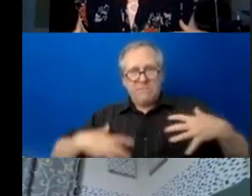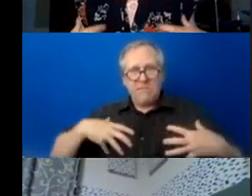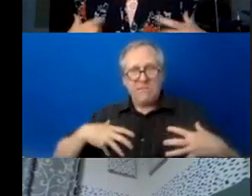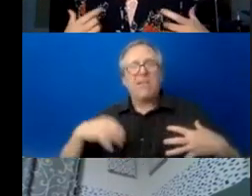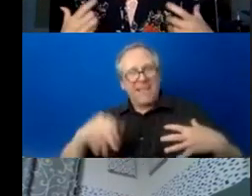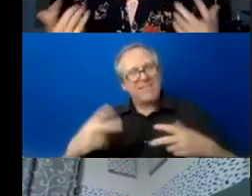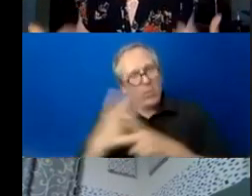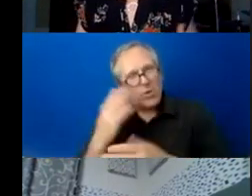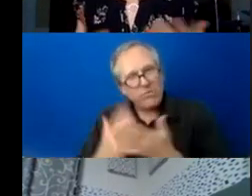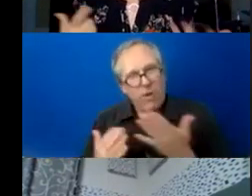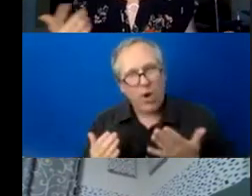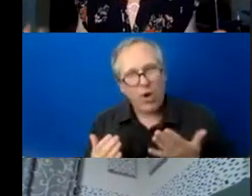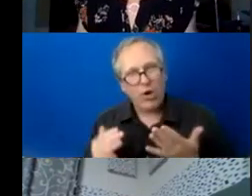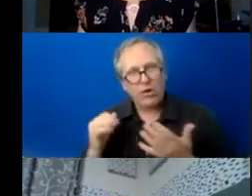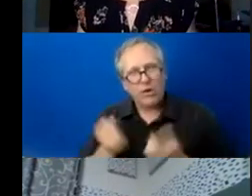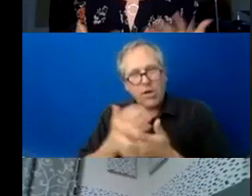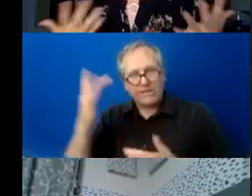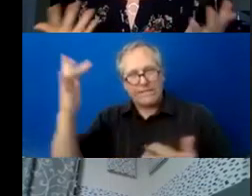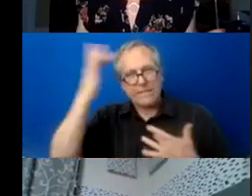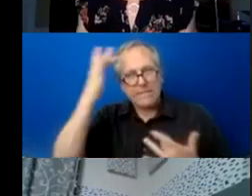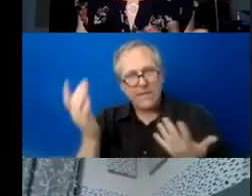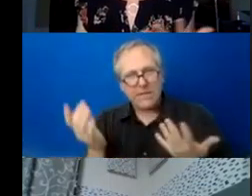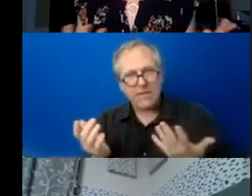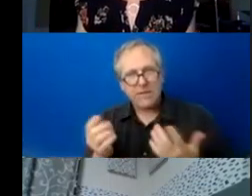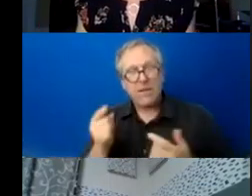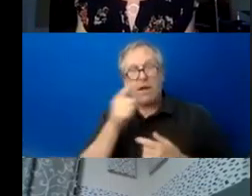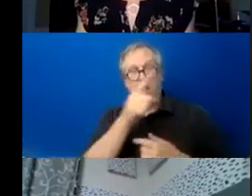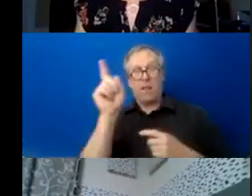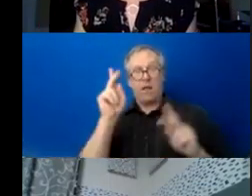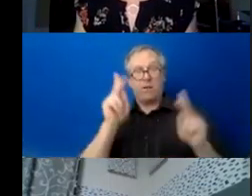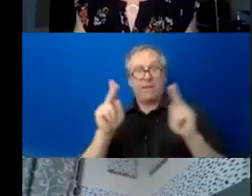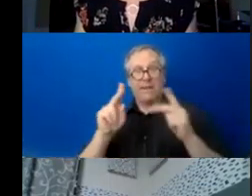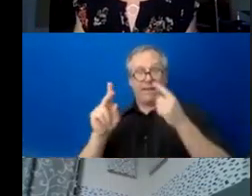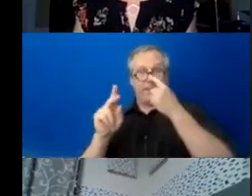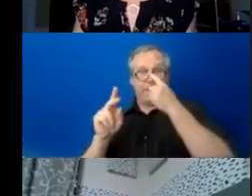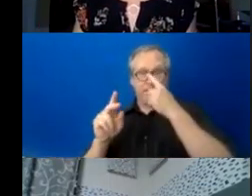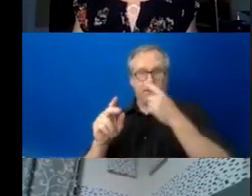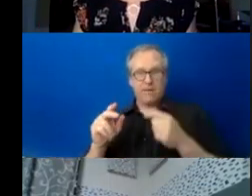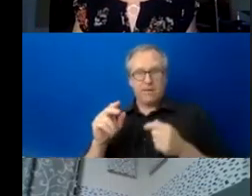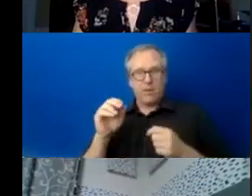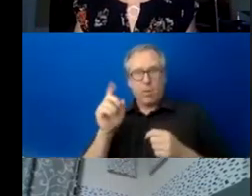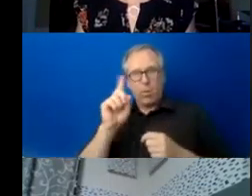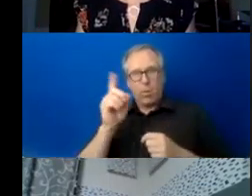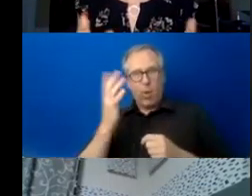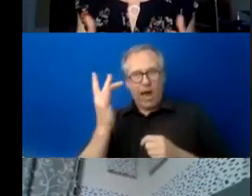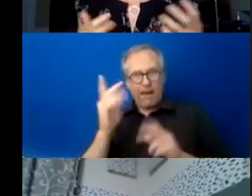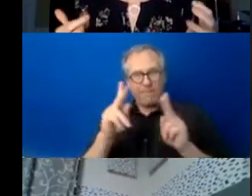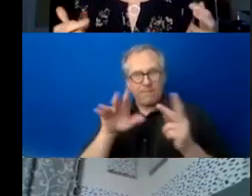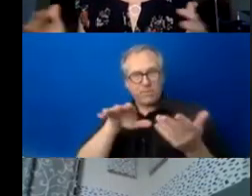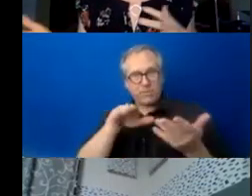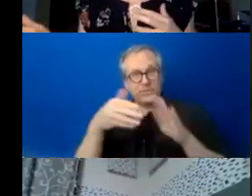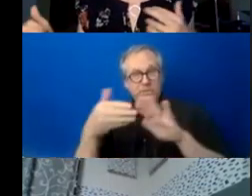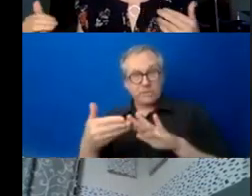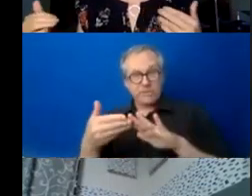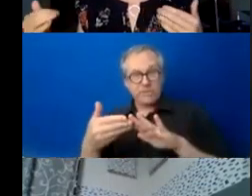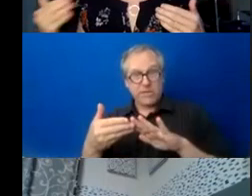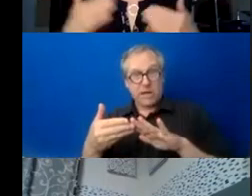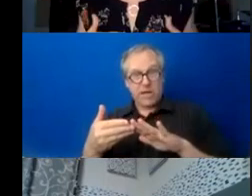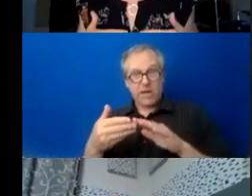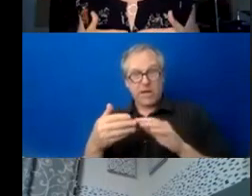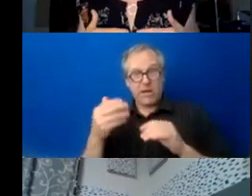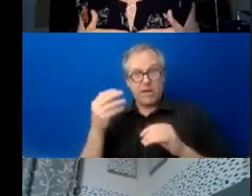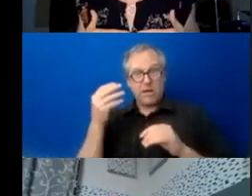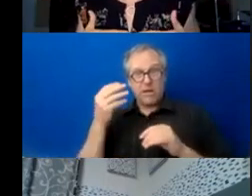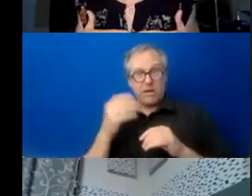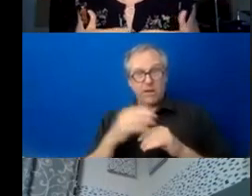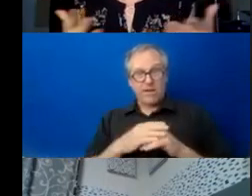people really sick. When we think about a lot of the really big morbidities around COVID, it's related to like your immune